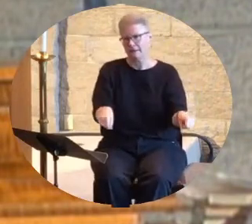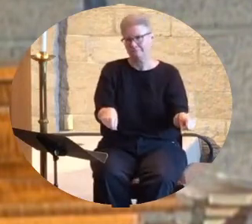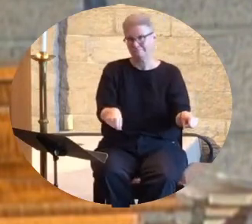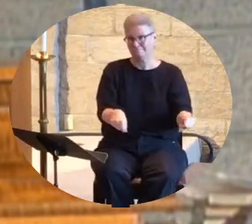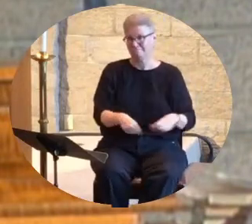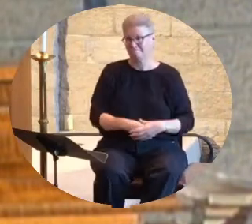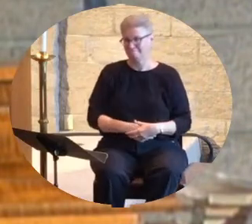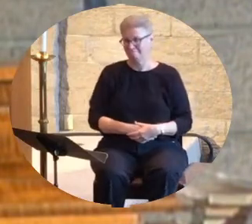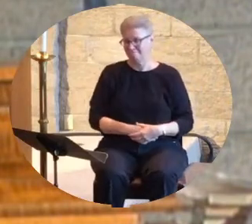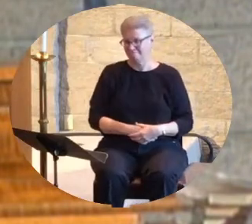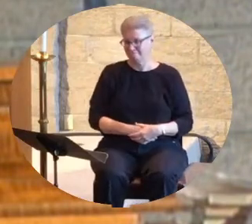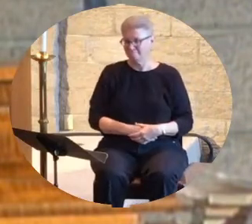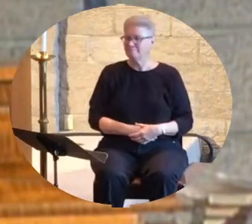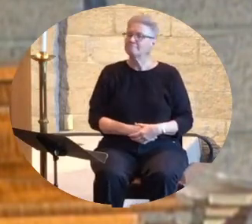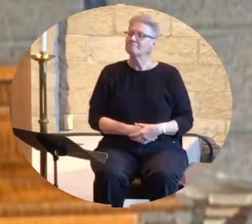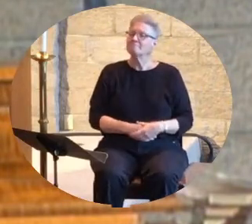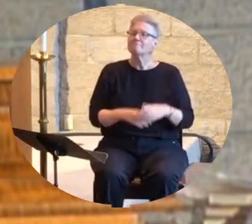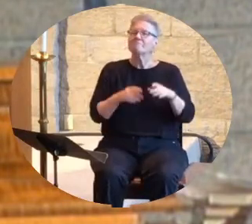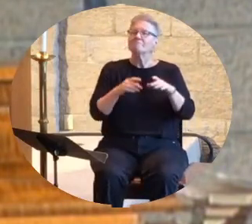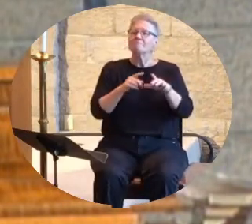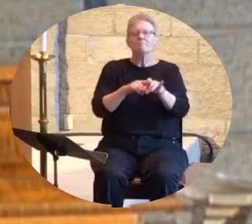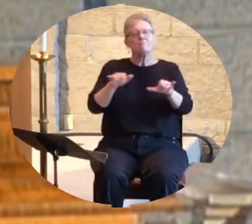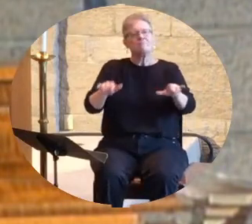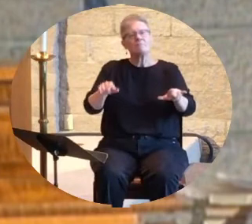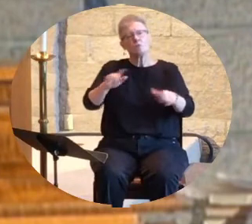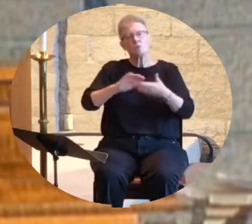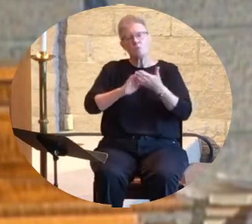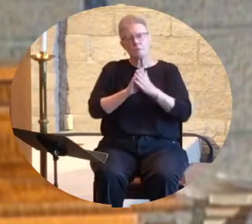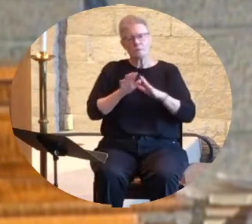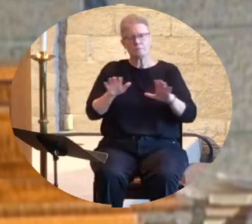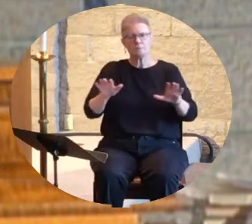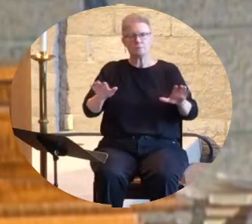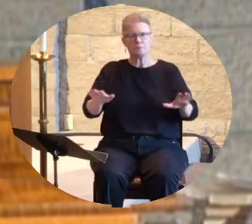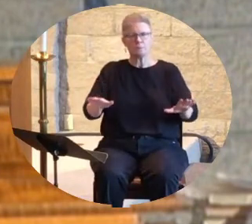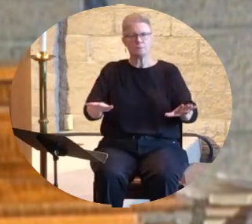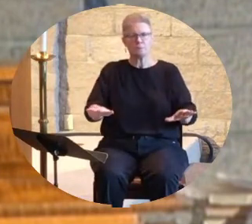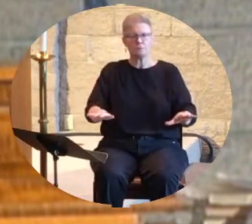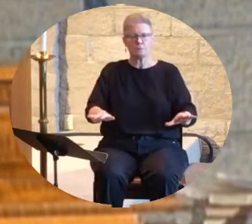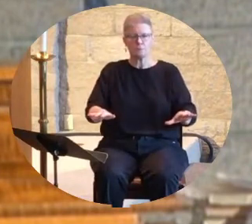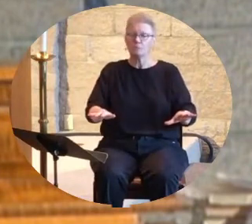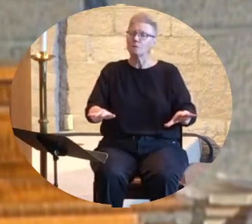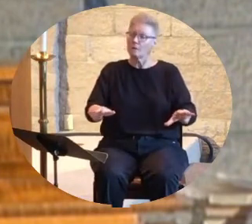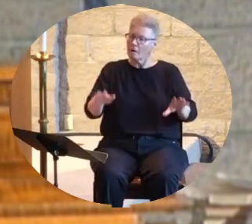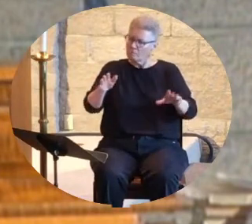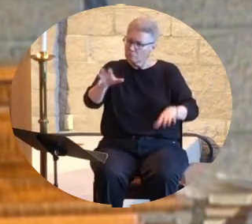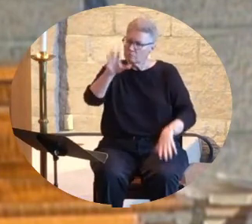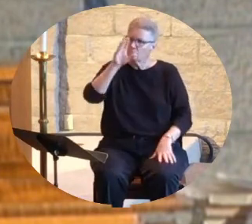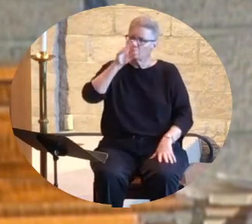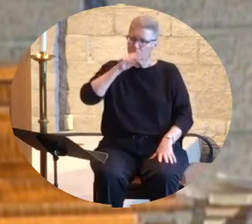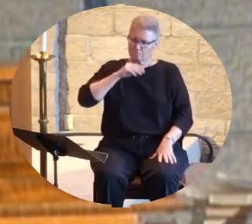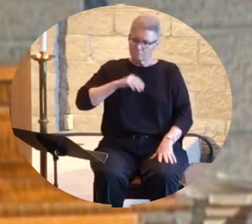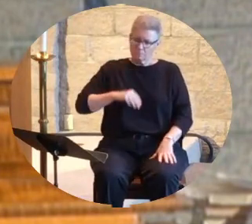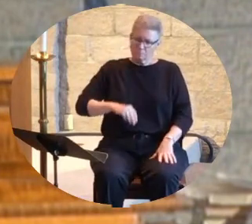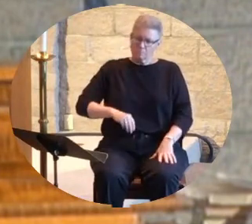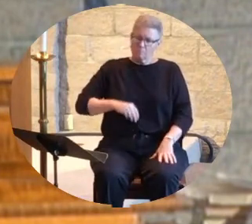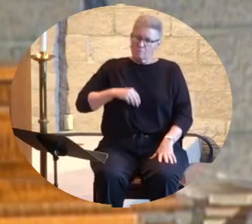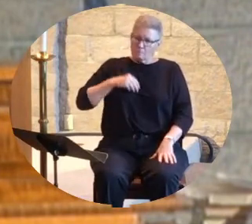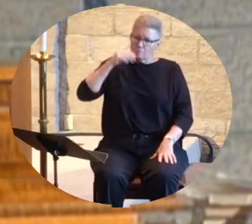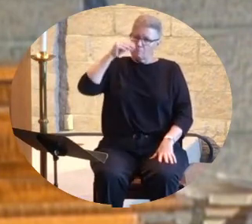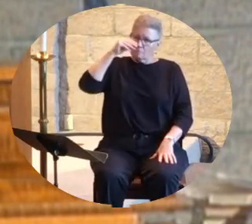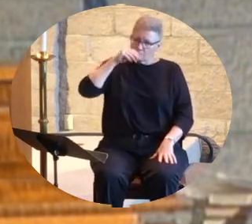As you become still, breathe intentionally and slowly to